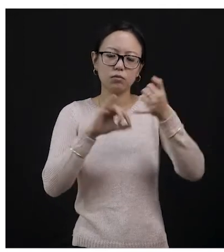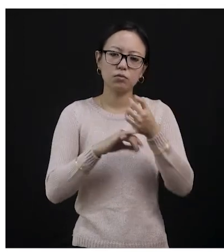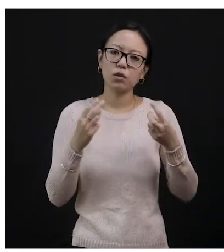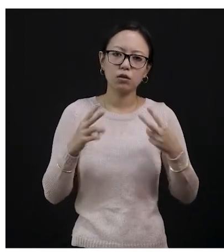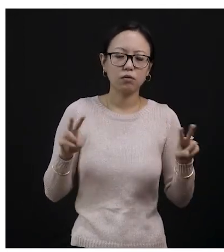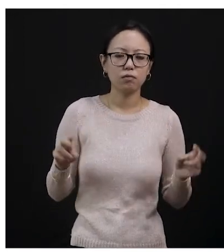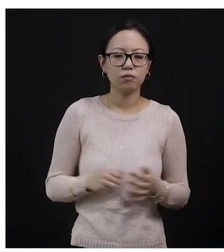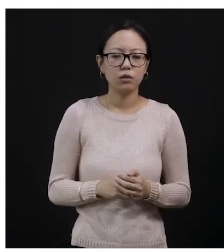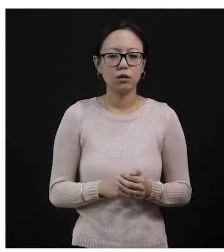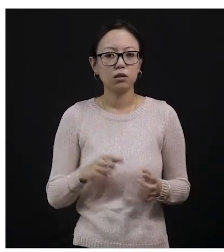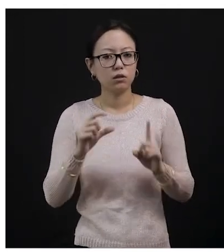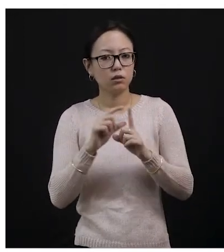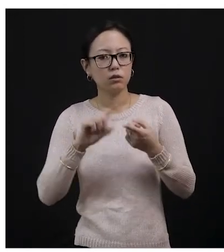system.